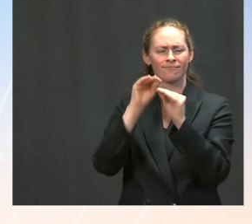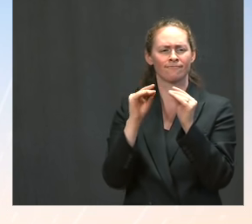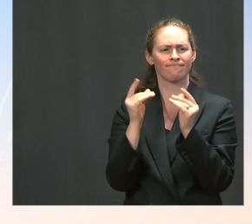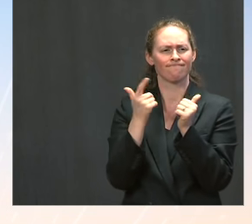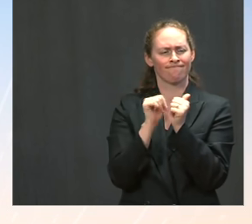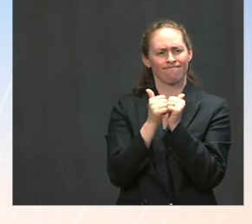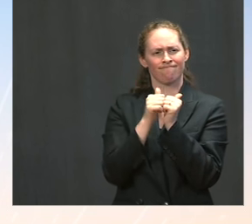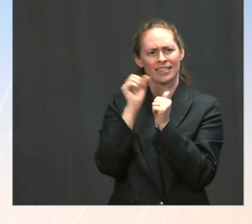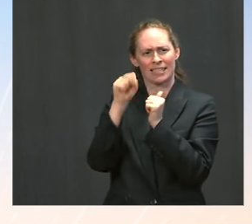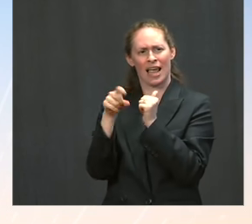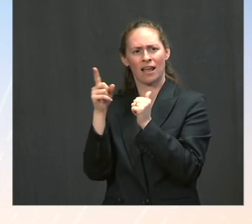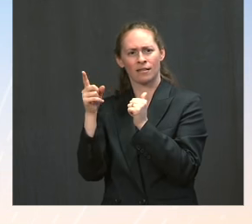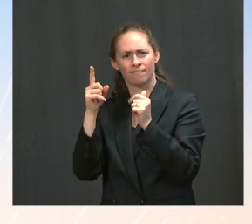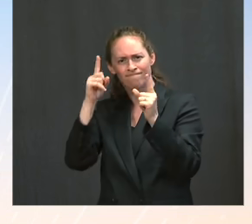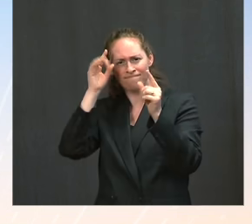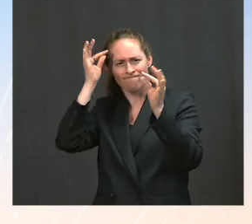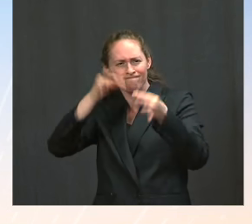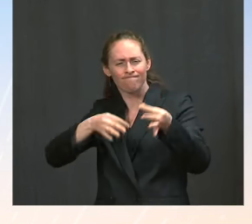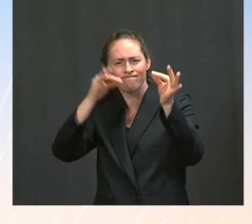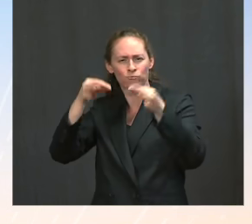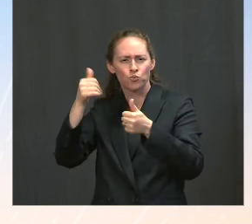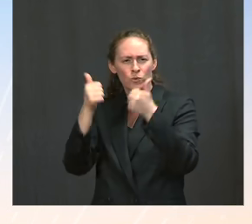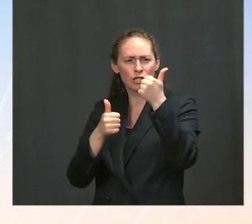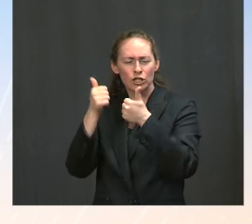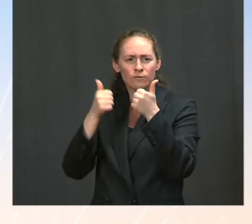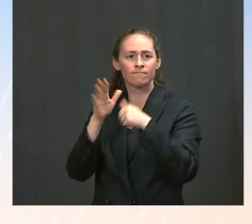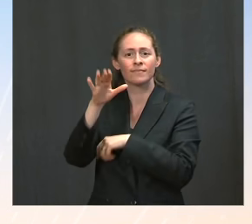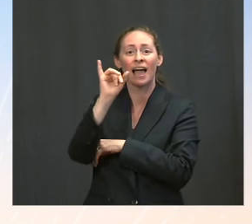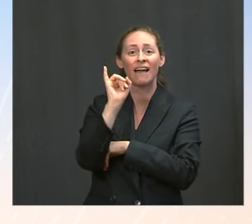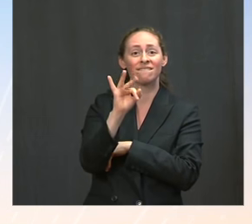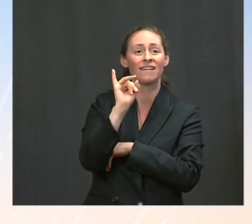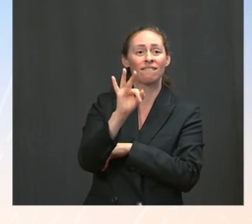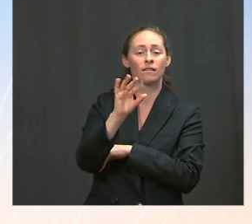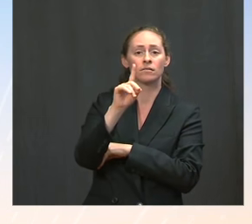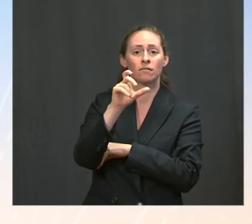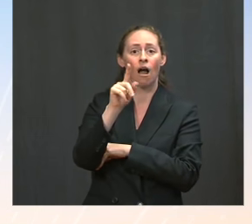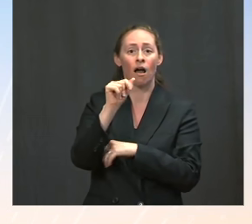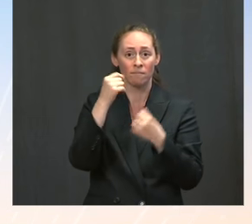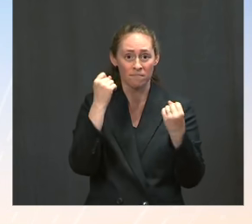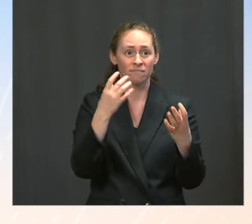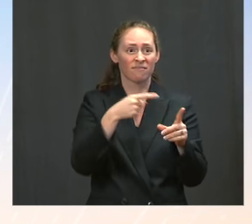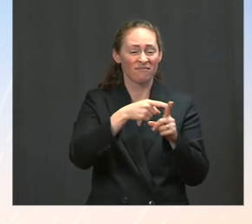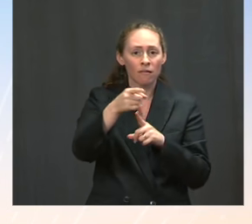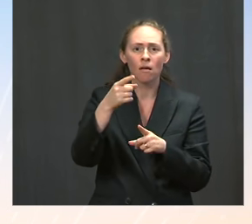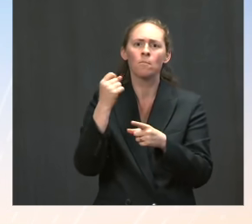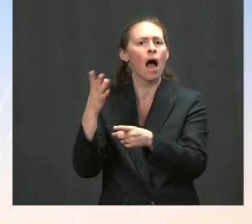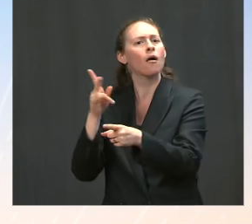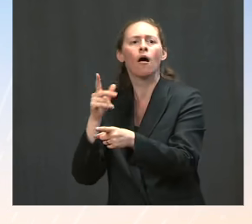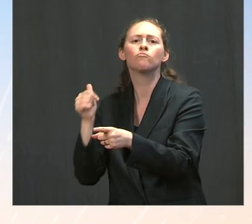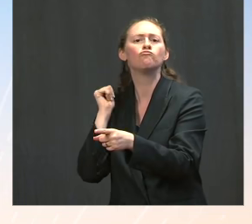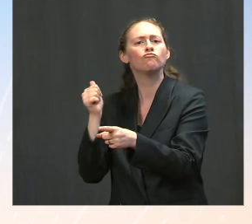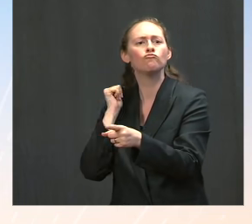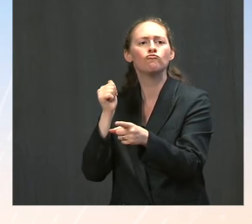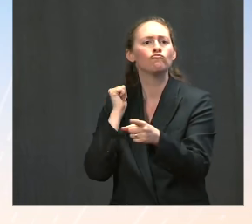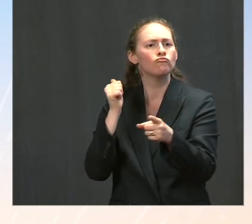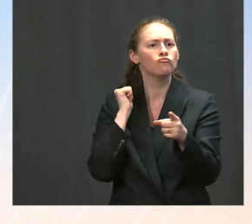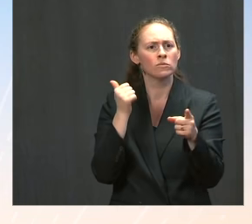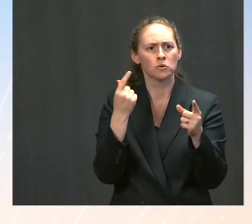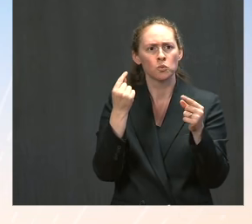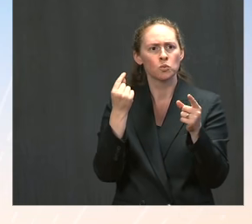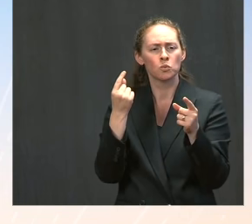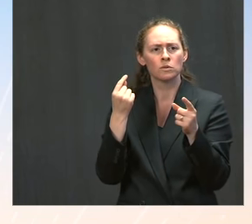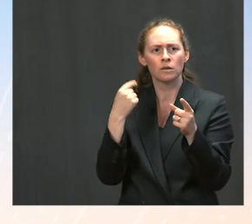moving into the fall, if you have so many people in this country who are still at risk of hospitalization and